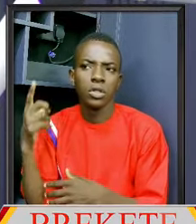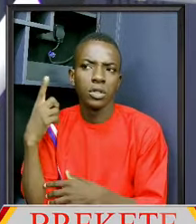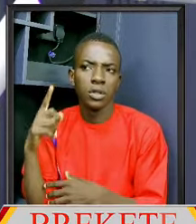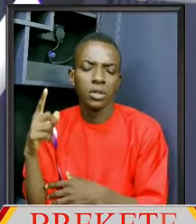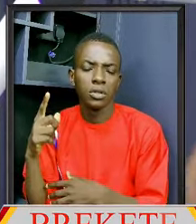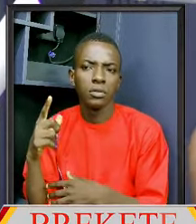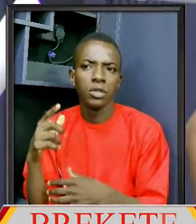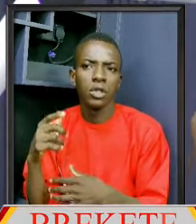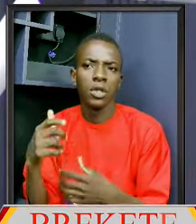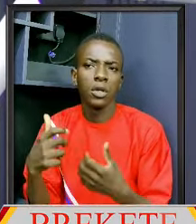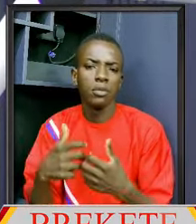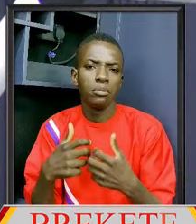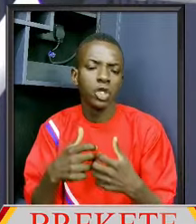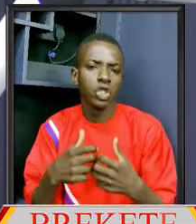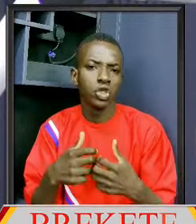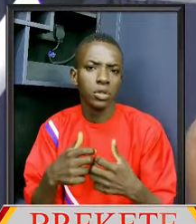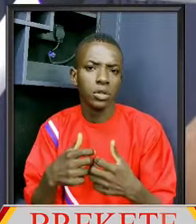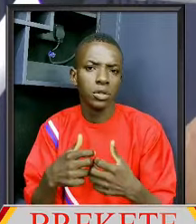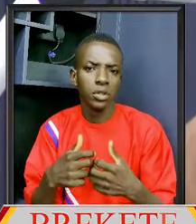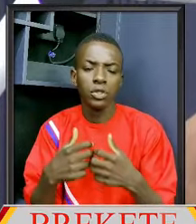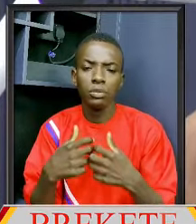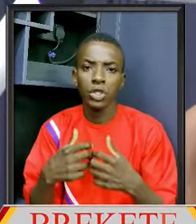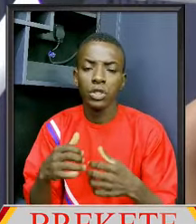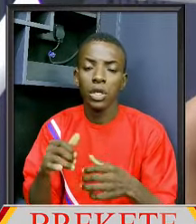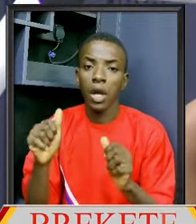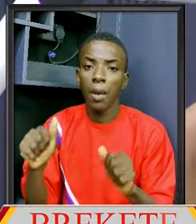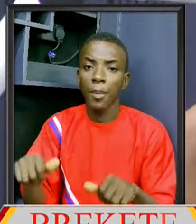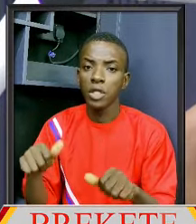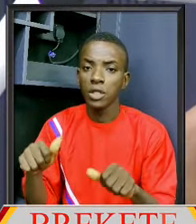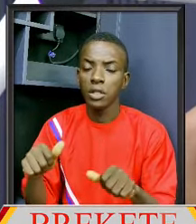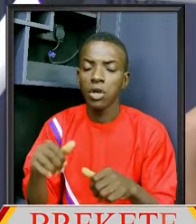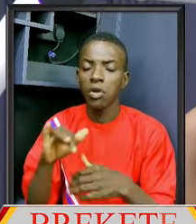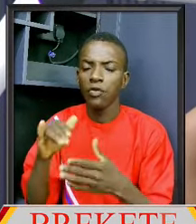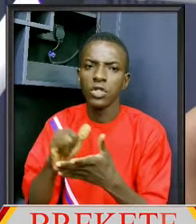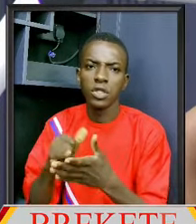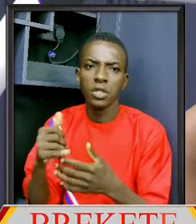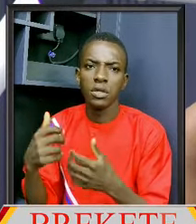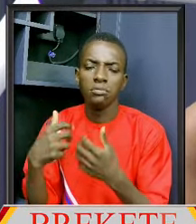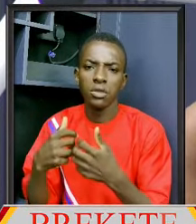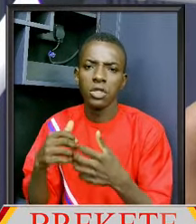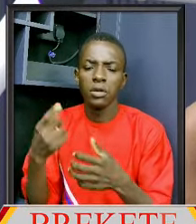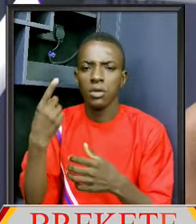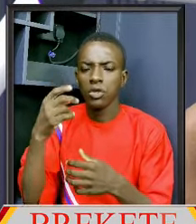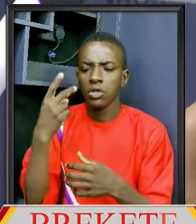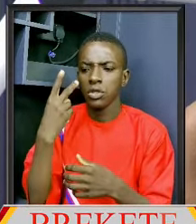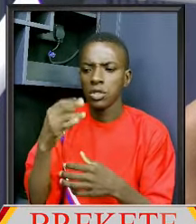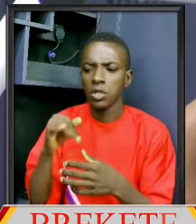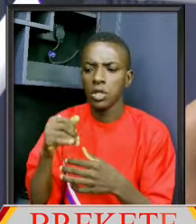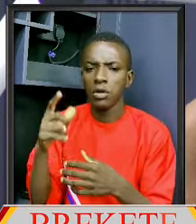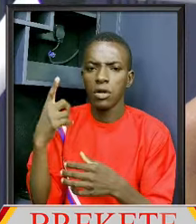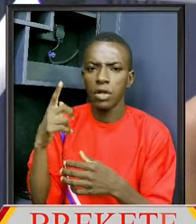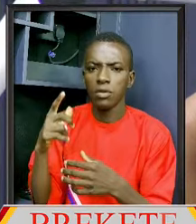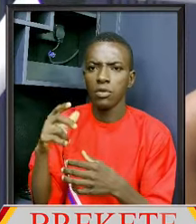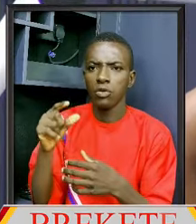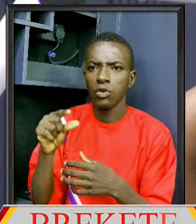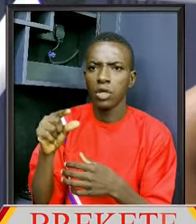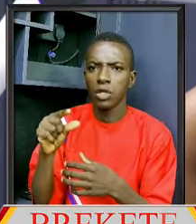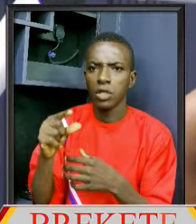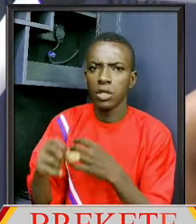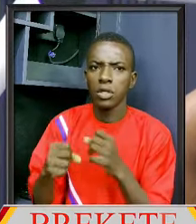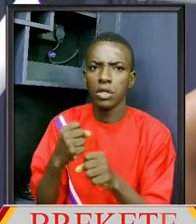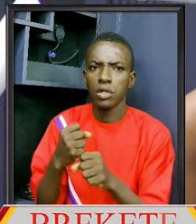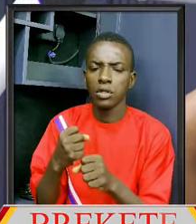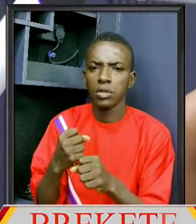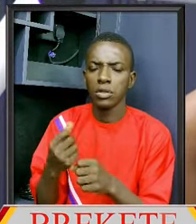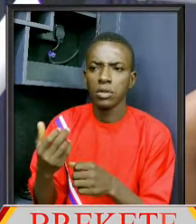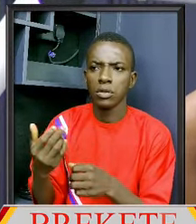labs, the machineries or the machine, the capacity of that machine. Because you see a lab of 20 years, they are still using the machine